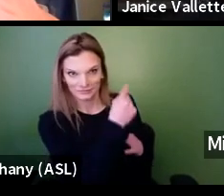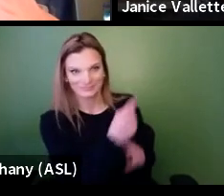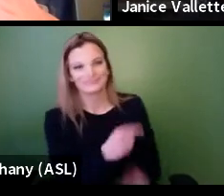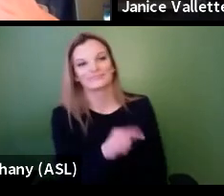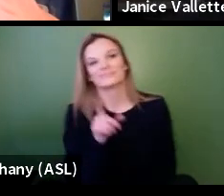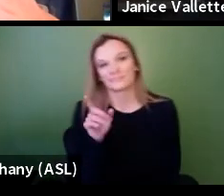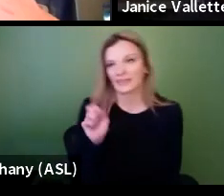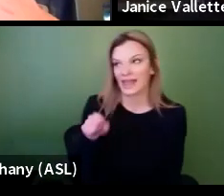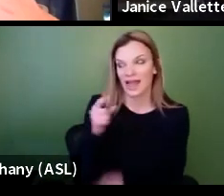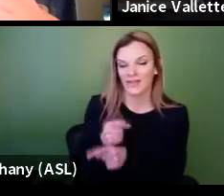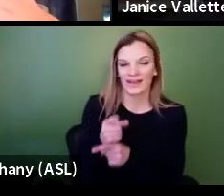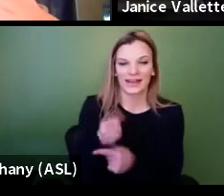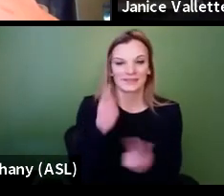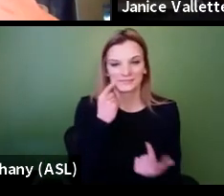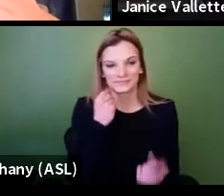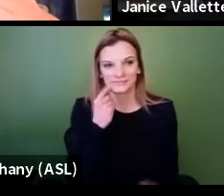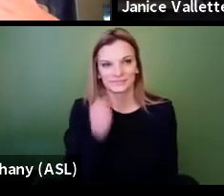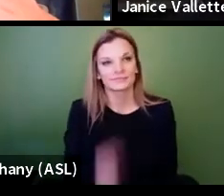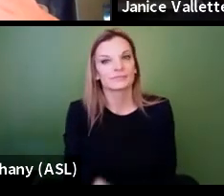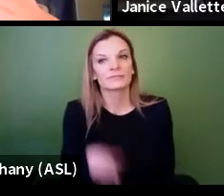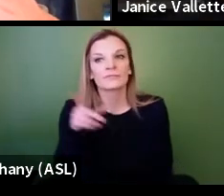have you here. And